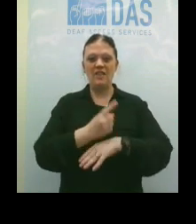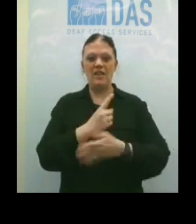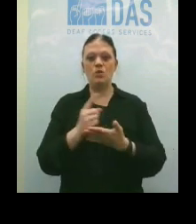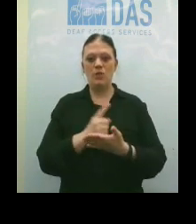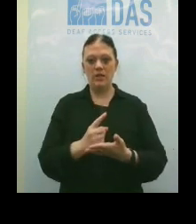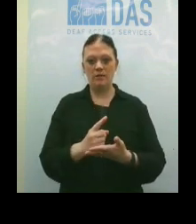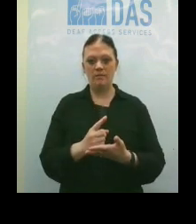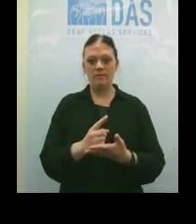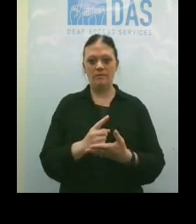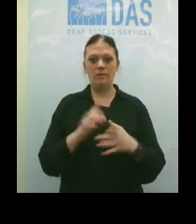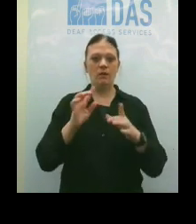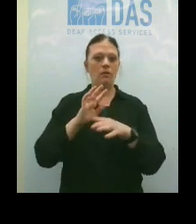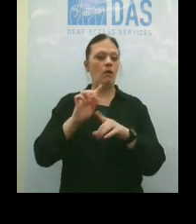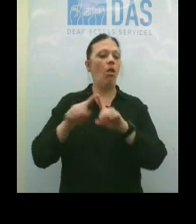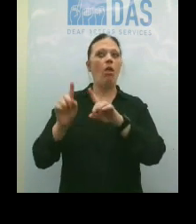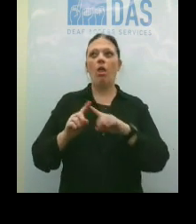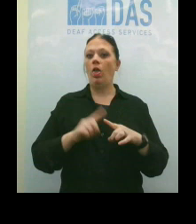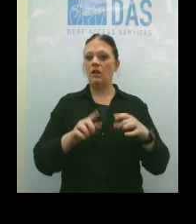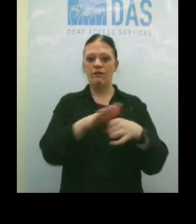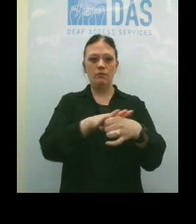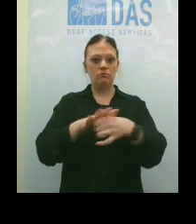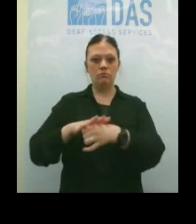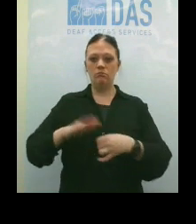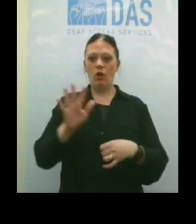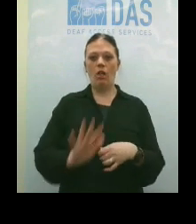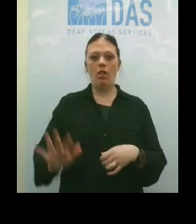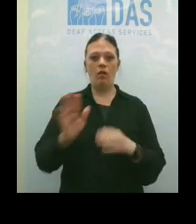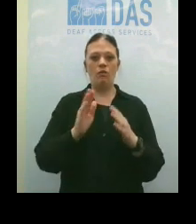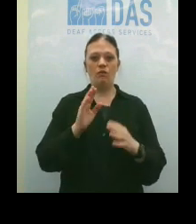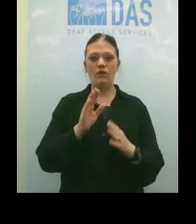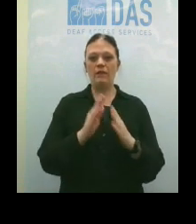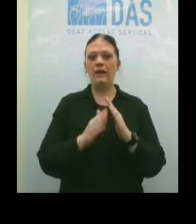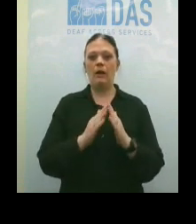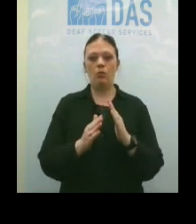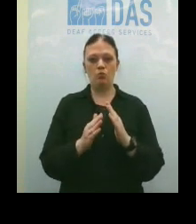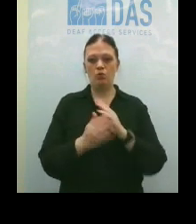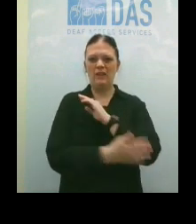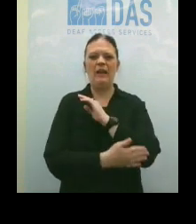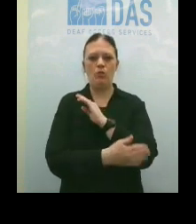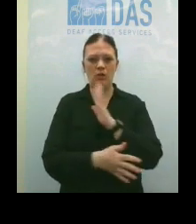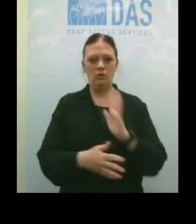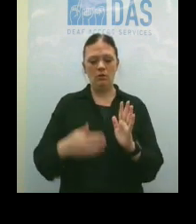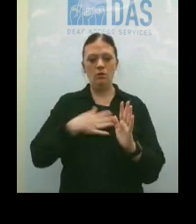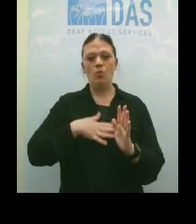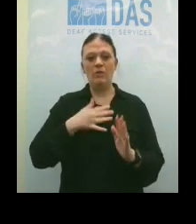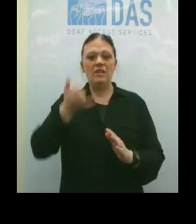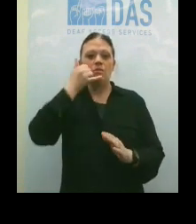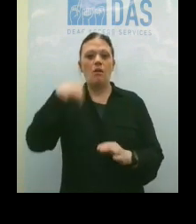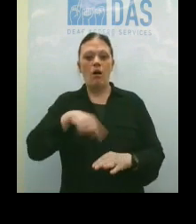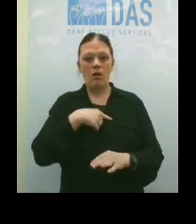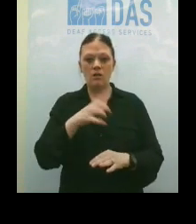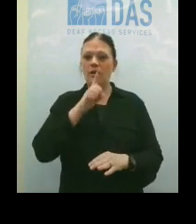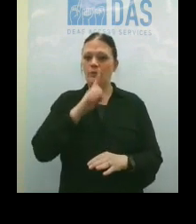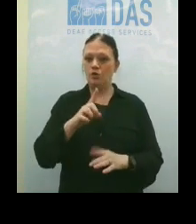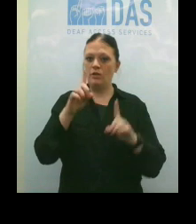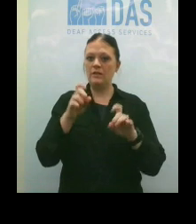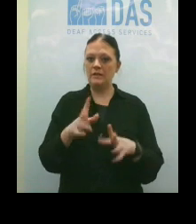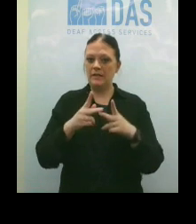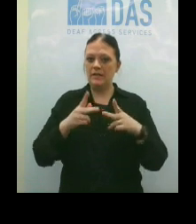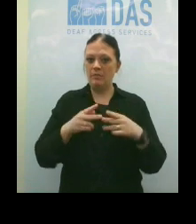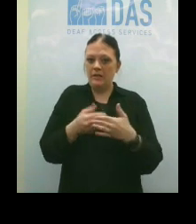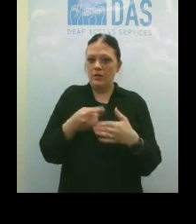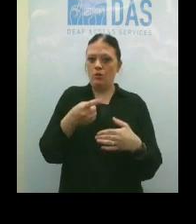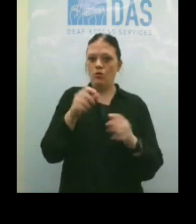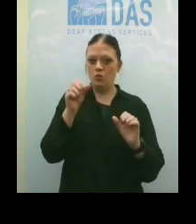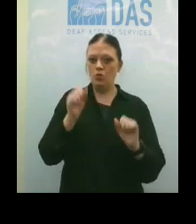going to all different locations throughout the county. So give us a call, and I'm sure that there will be a testing location near you that